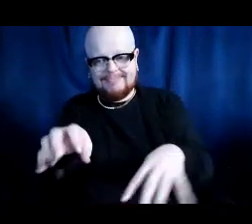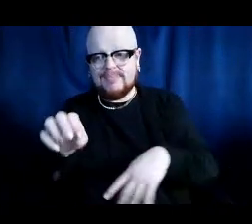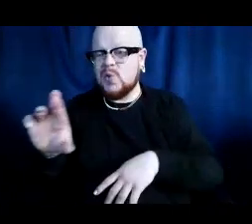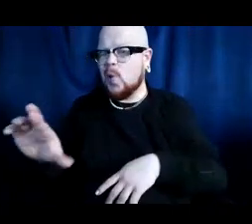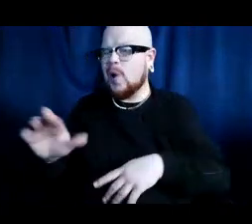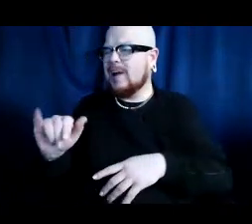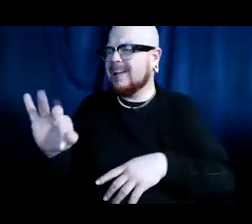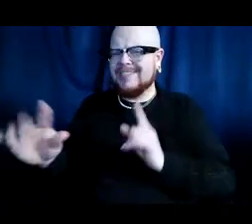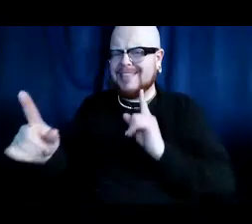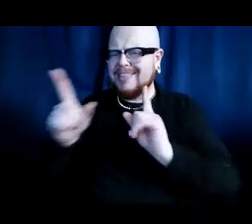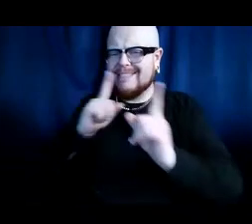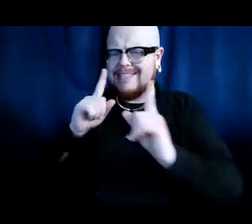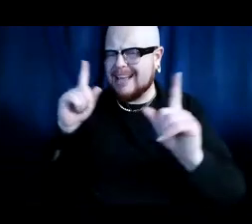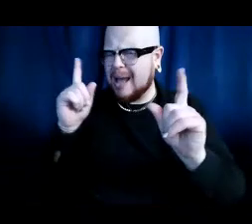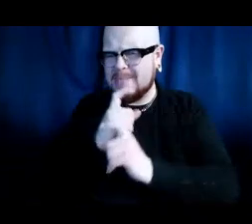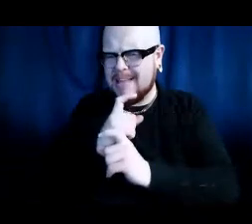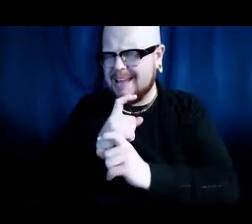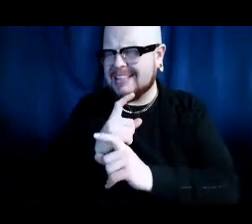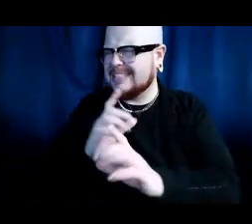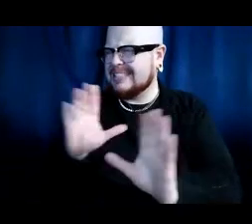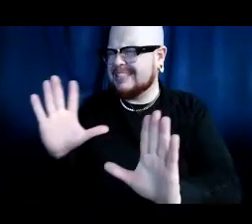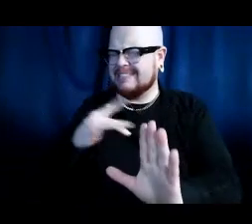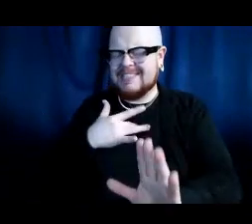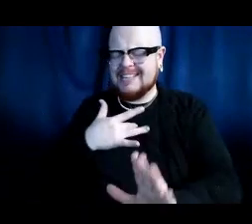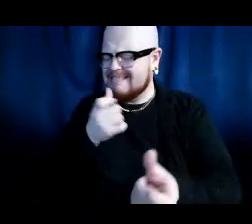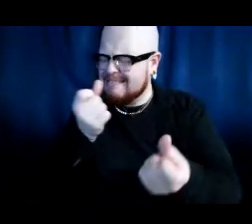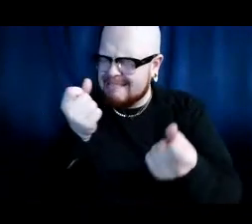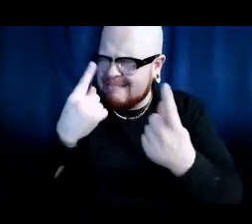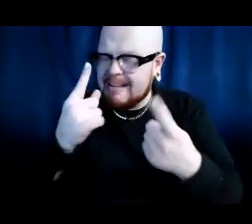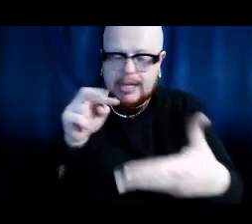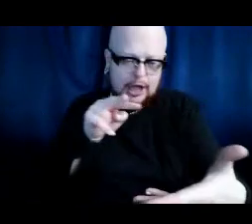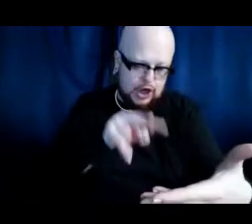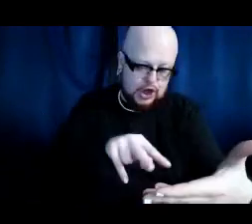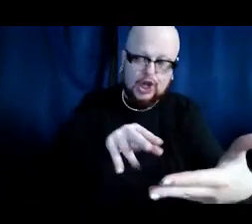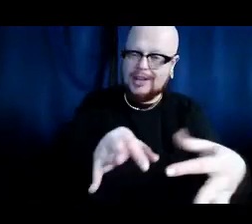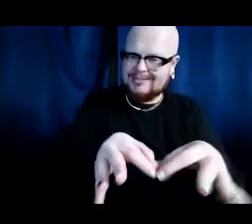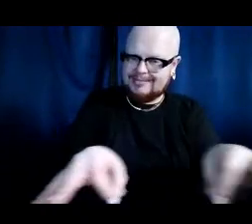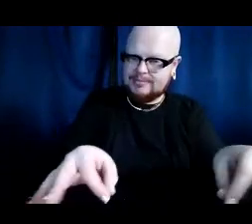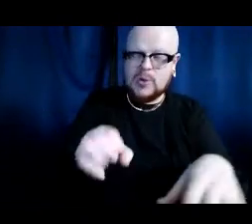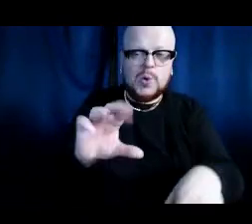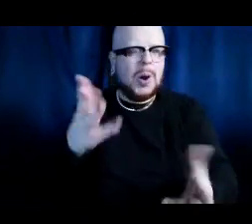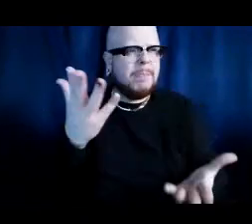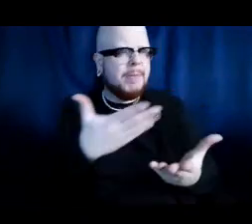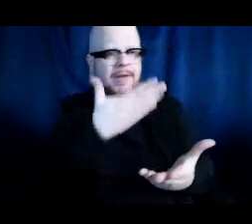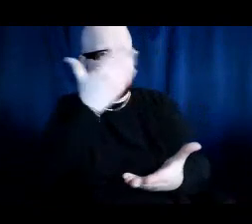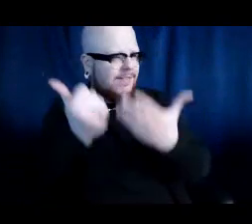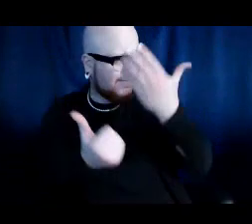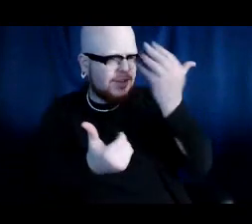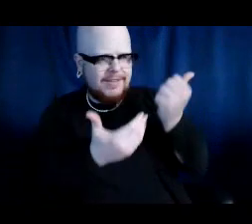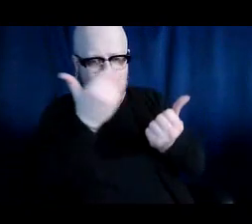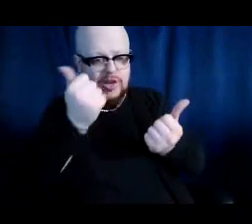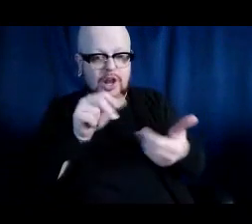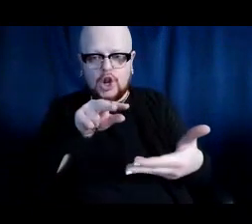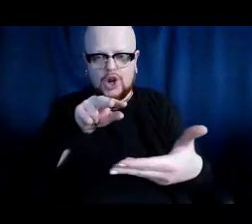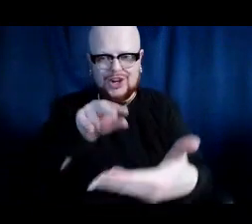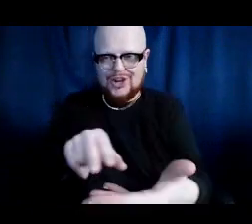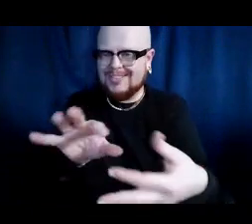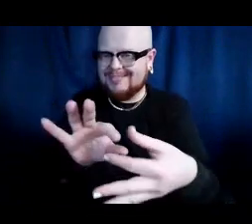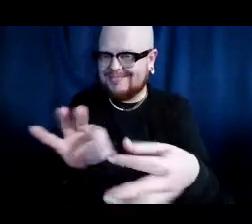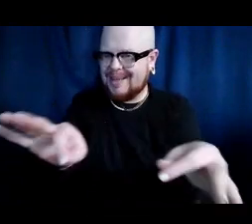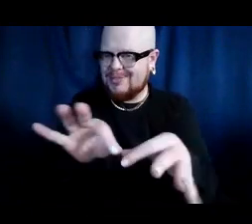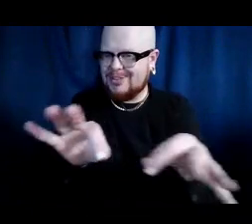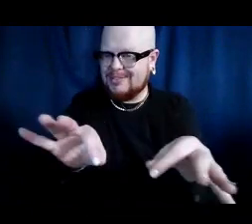difficulty remembering what they just heard. Also, some users may use captions because they are in a loud